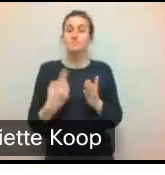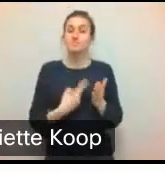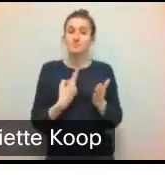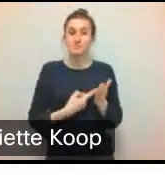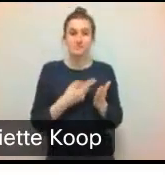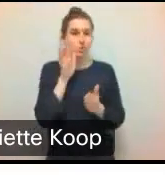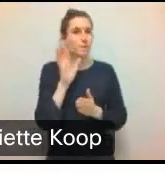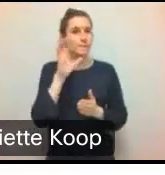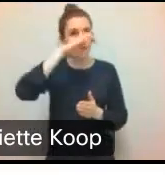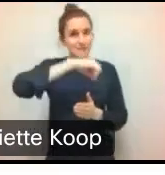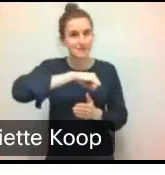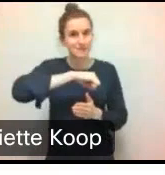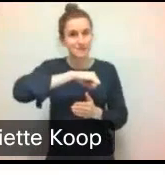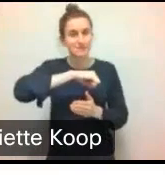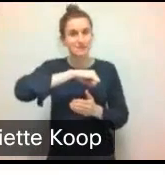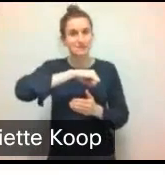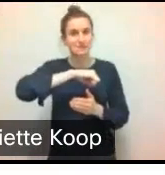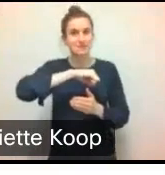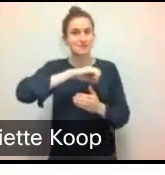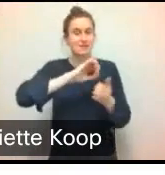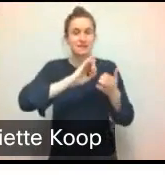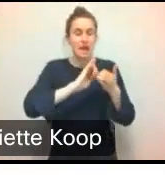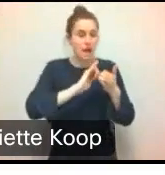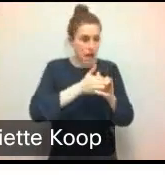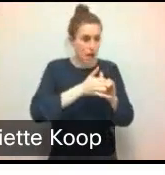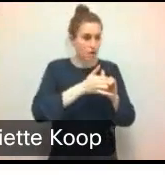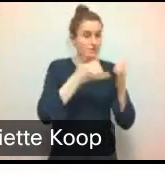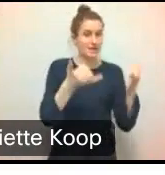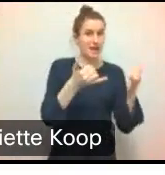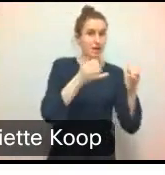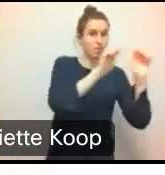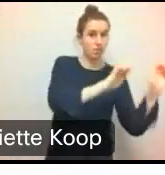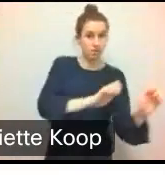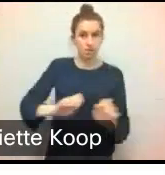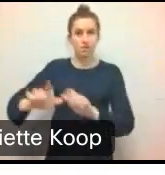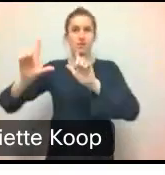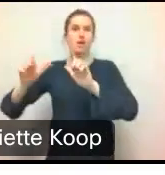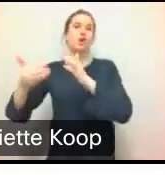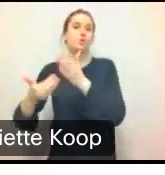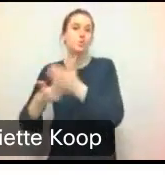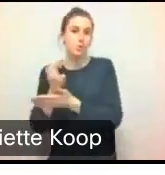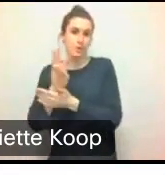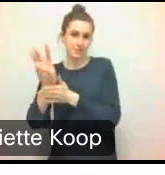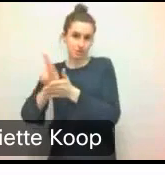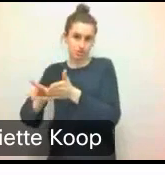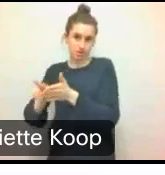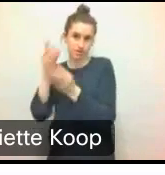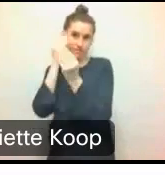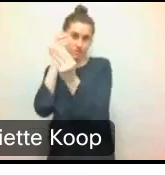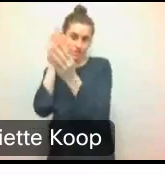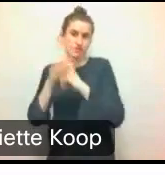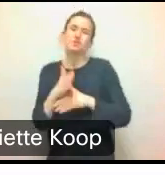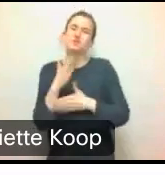it in the disadvantages, getting off it to verify your information. So as I said before, there are some advantages